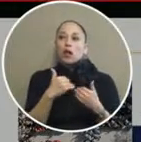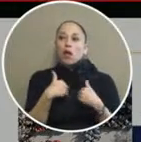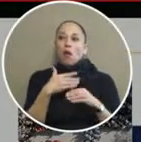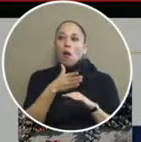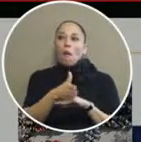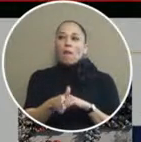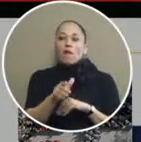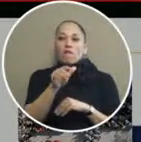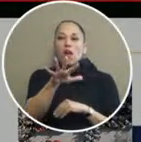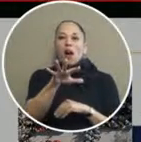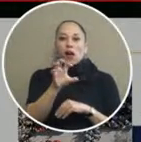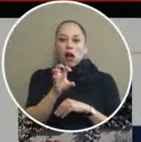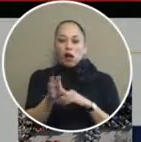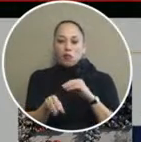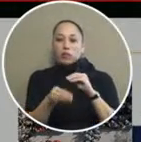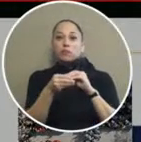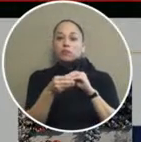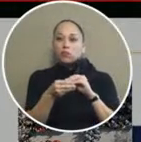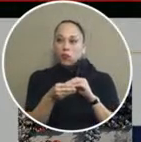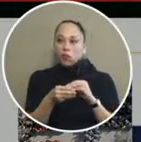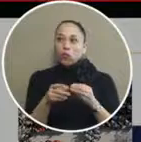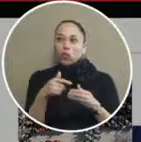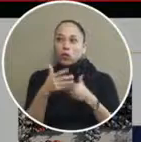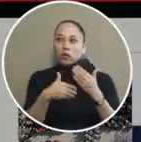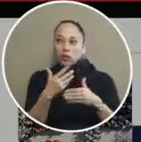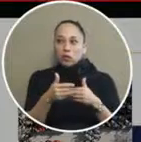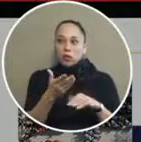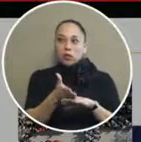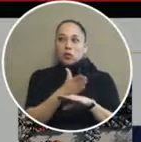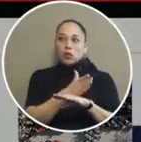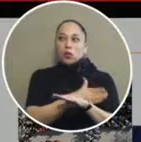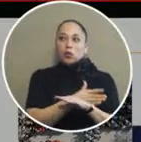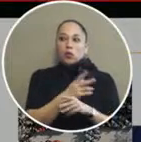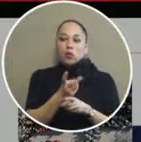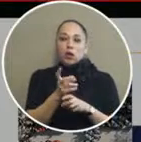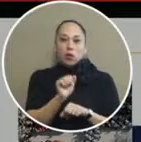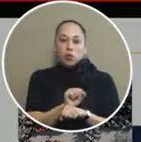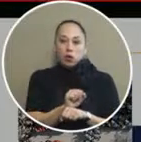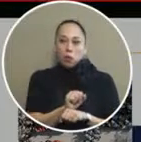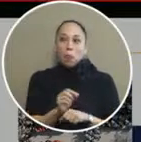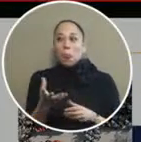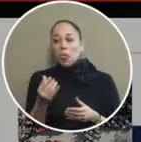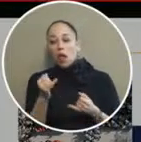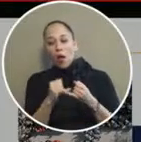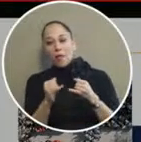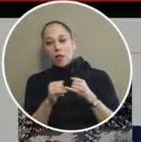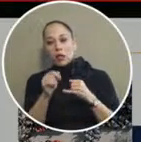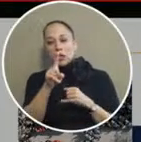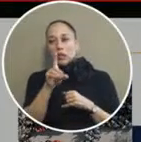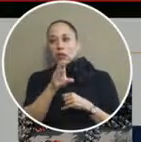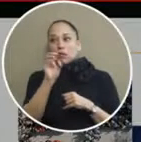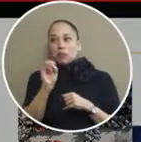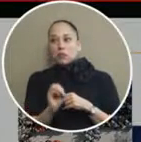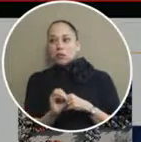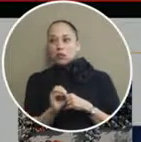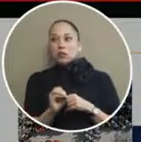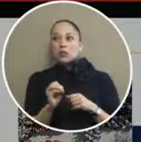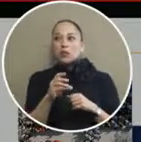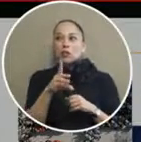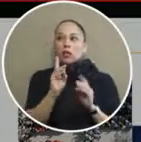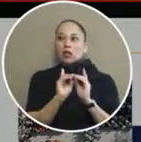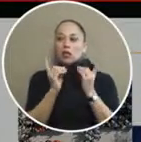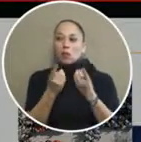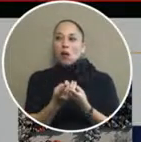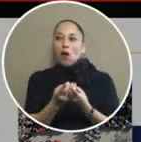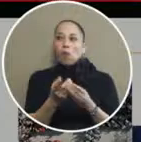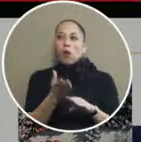500 of our workforce that have engaged in process improvement efforts. And then lastly, we do have 100% departmental reach and continuous